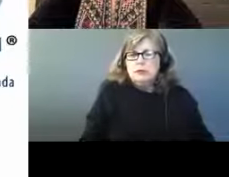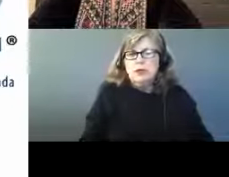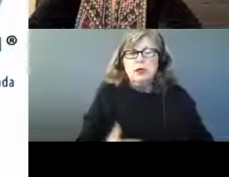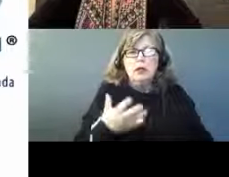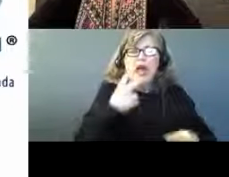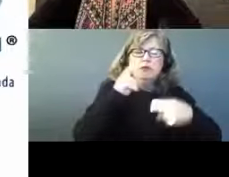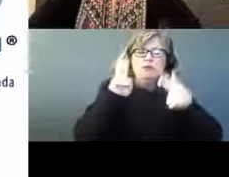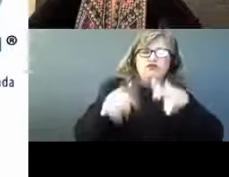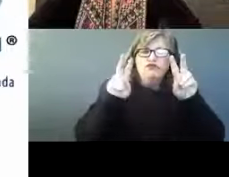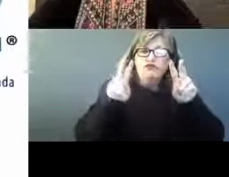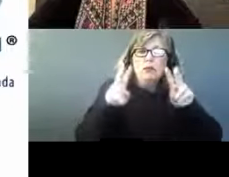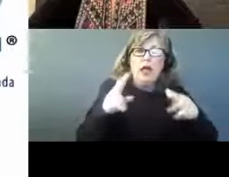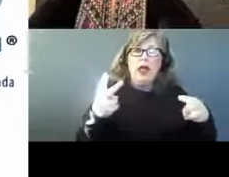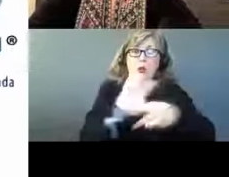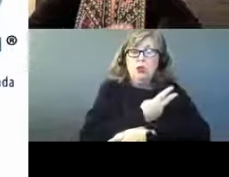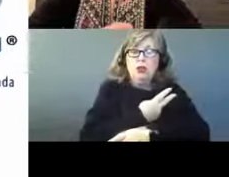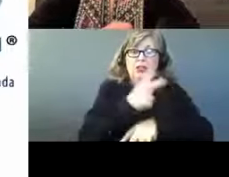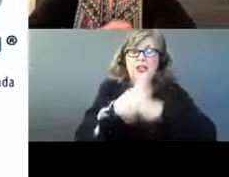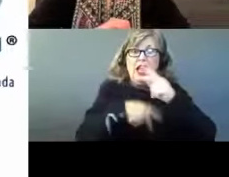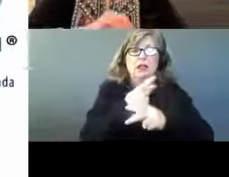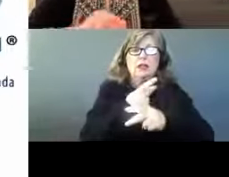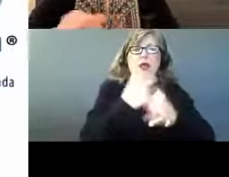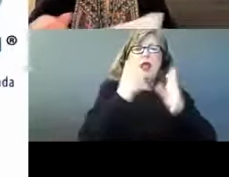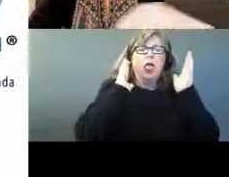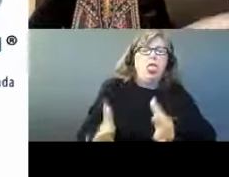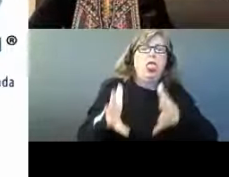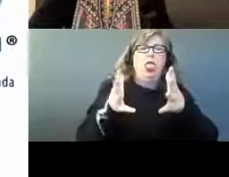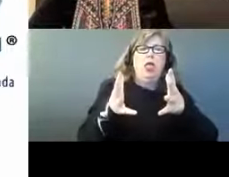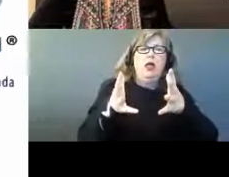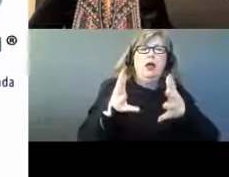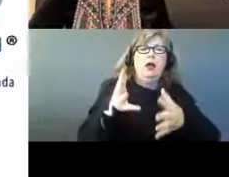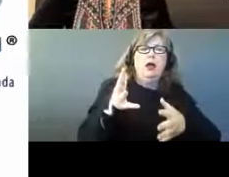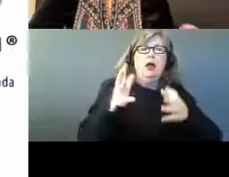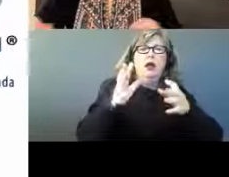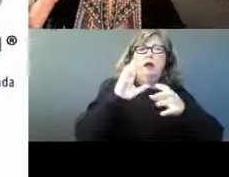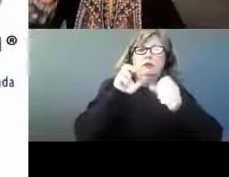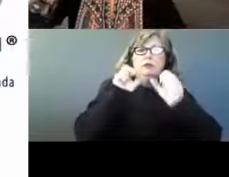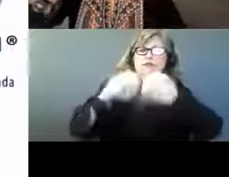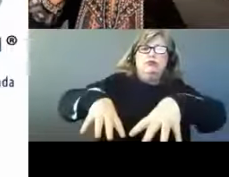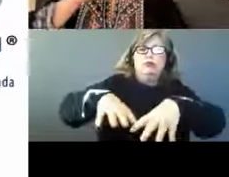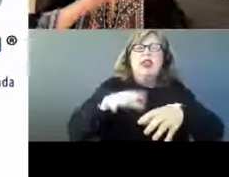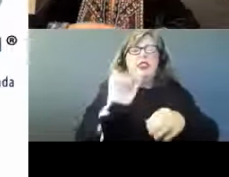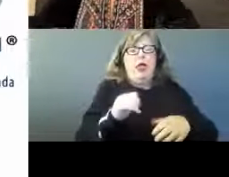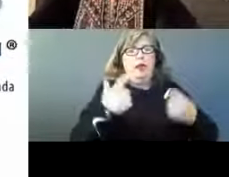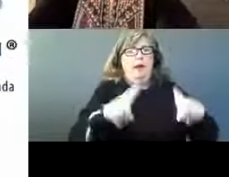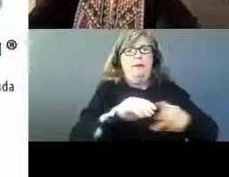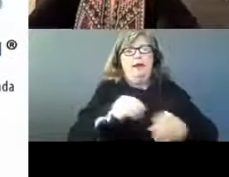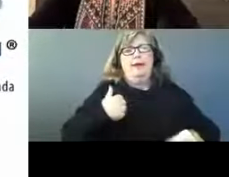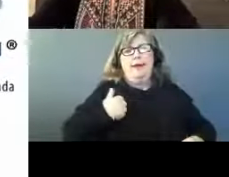worst form, abandonment, which is exactly what happened in Canada during the pandemic. Next slide,